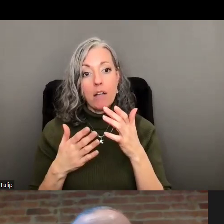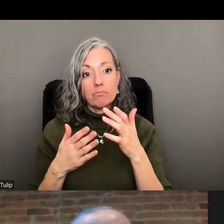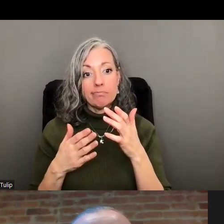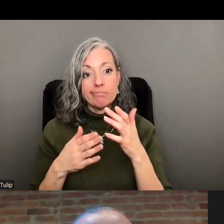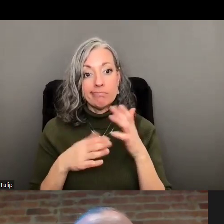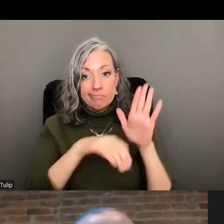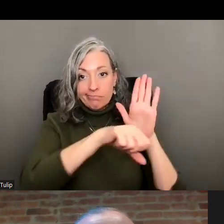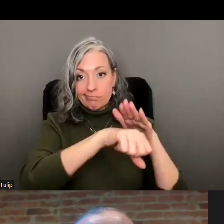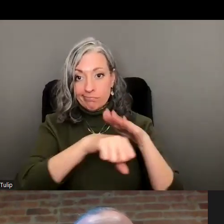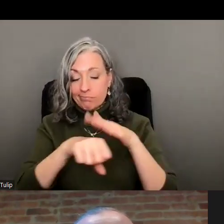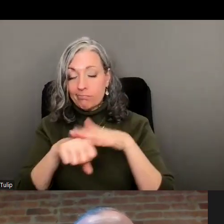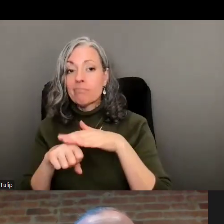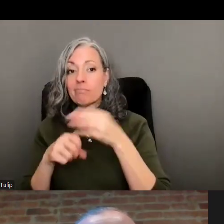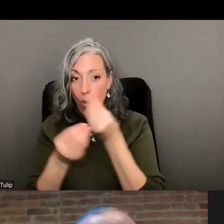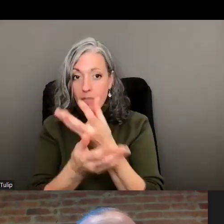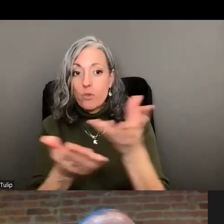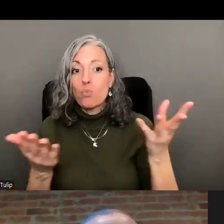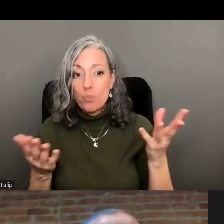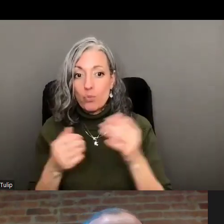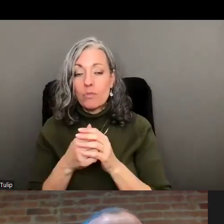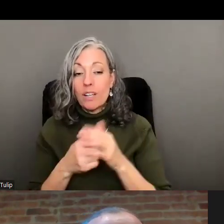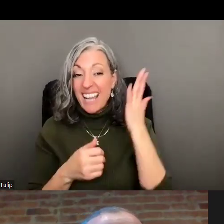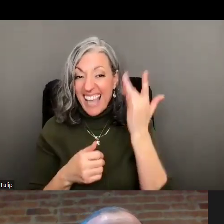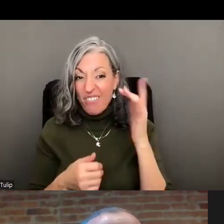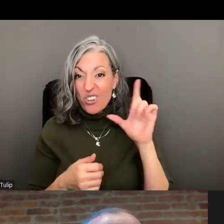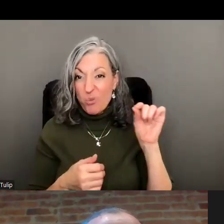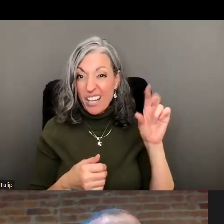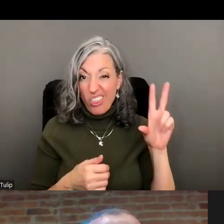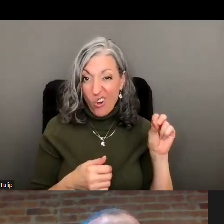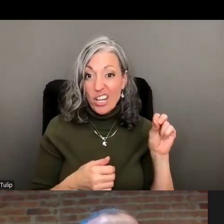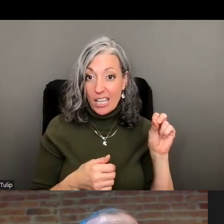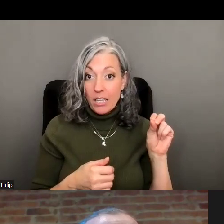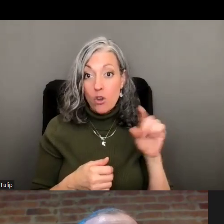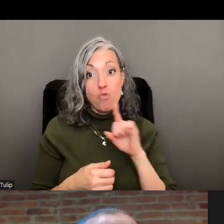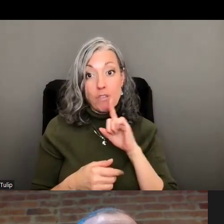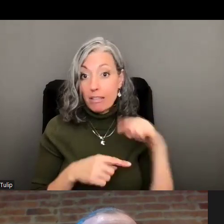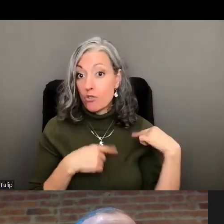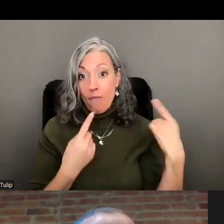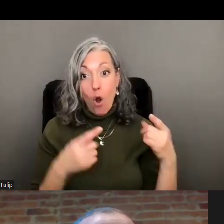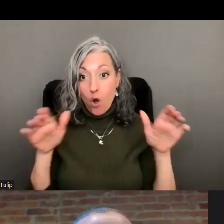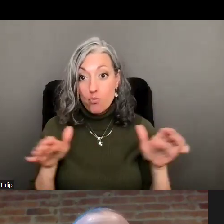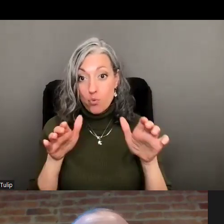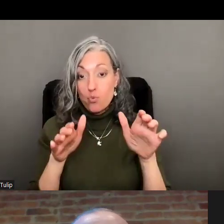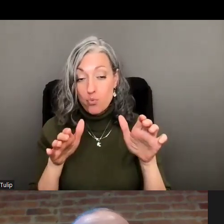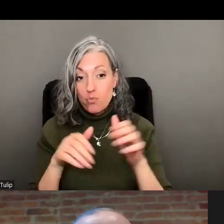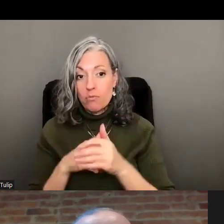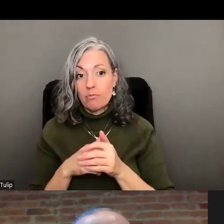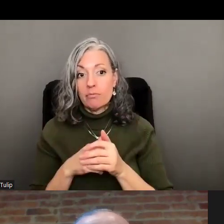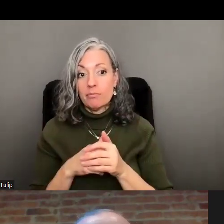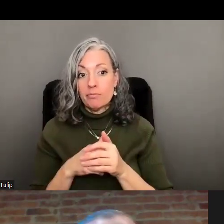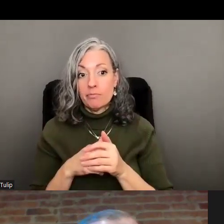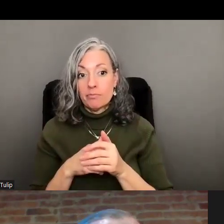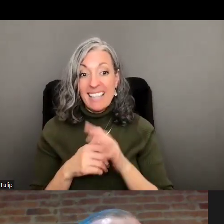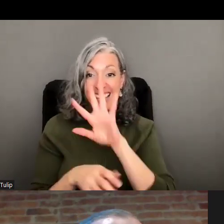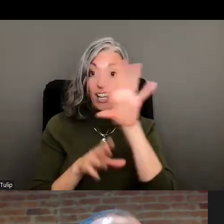grounding that California 2030 has done in moving